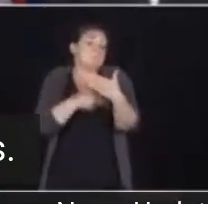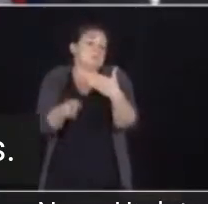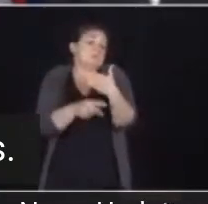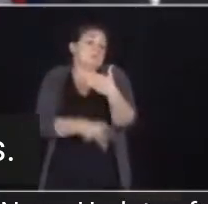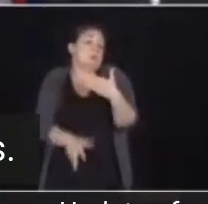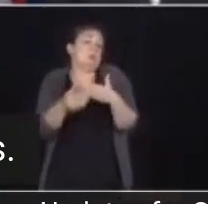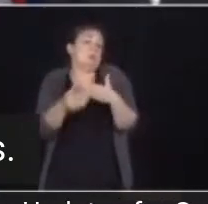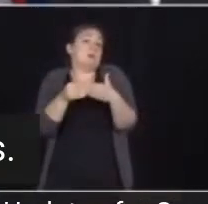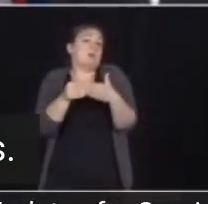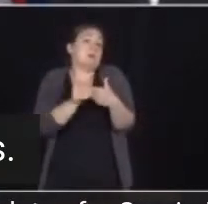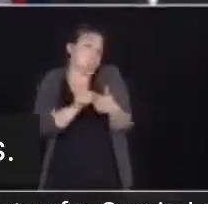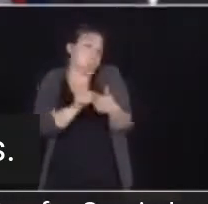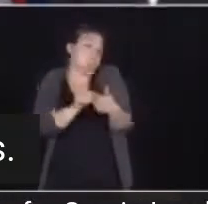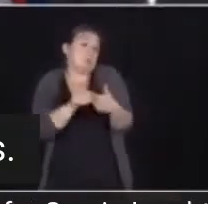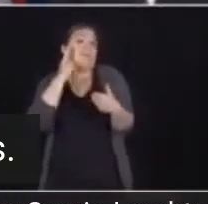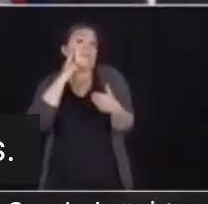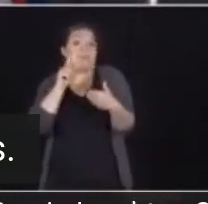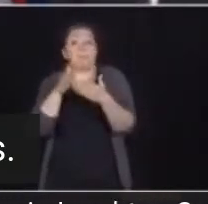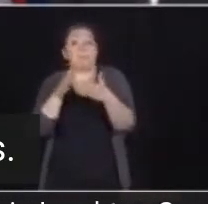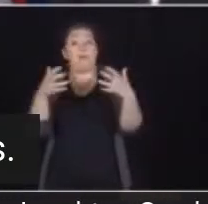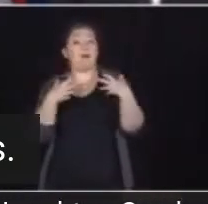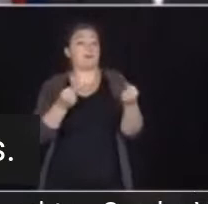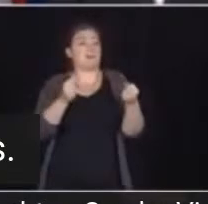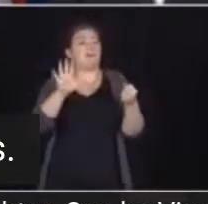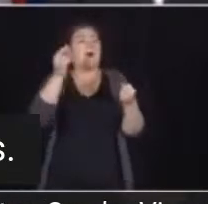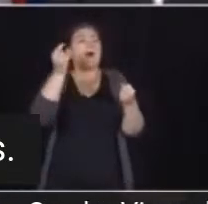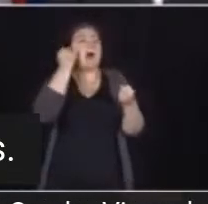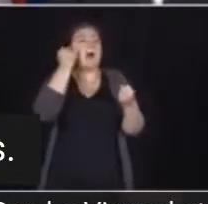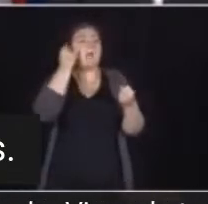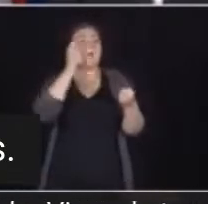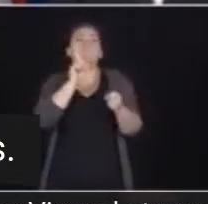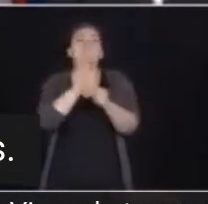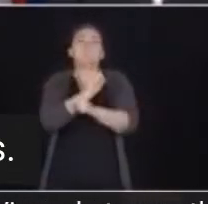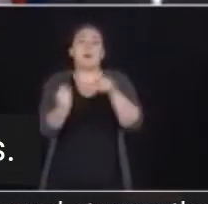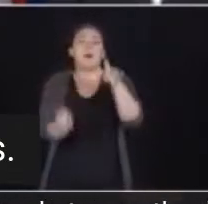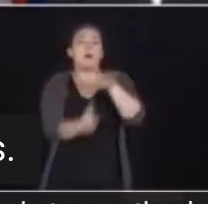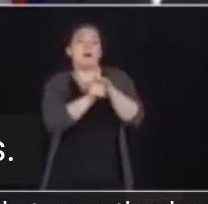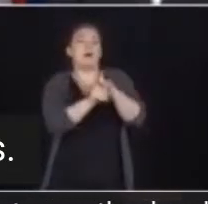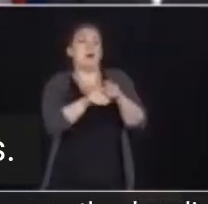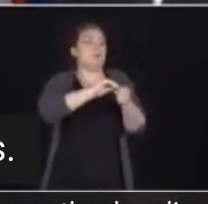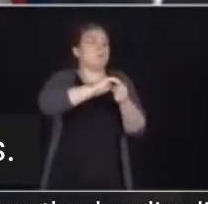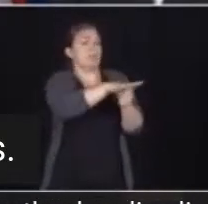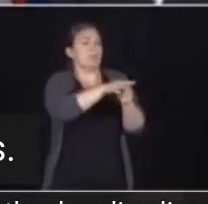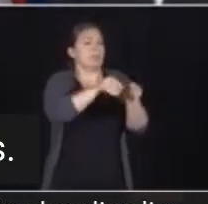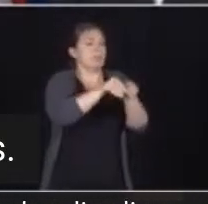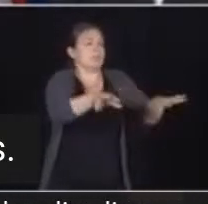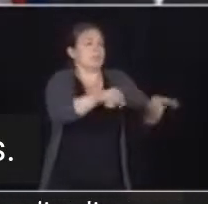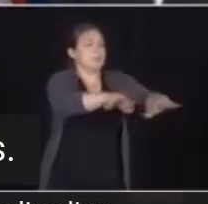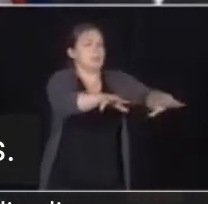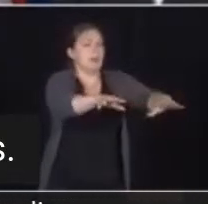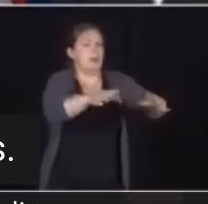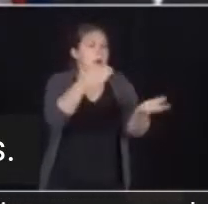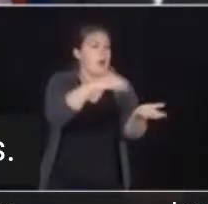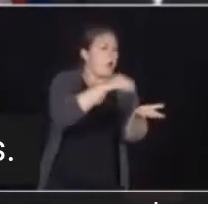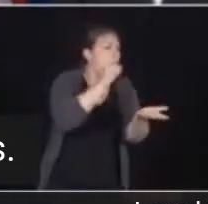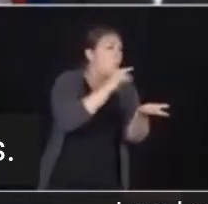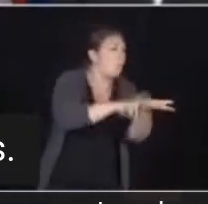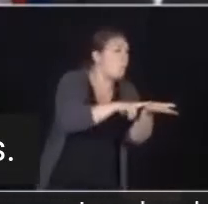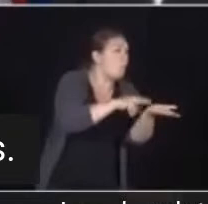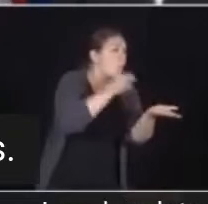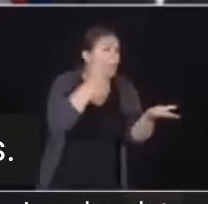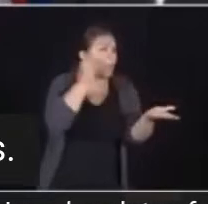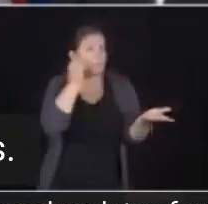outbreaks at long-term care homes, and what kind of feedback have you heard from the operators of the homes about how difficult it might be to enforce the new